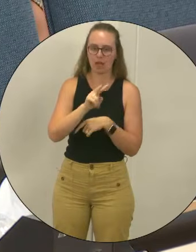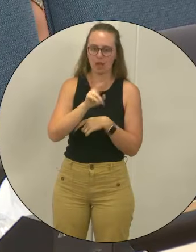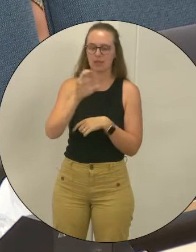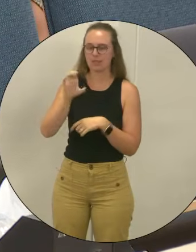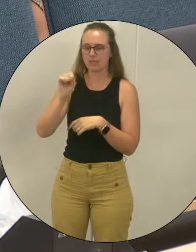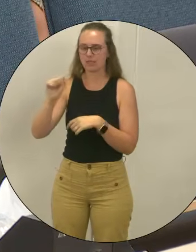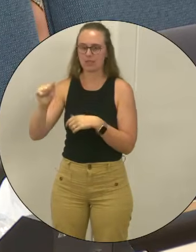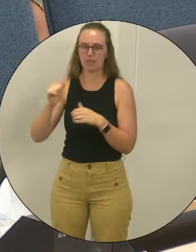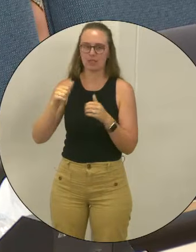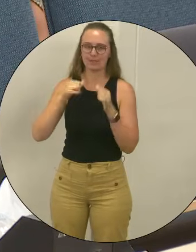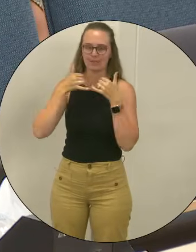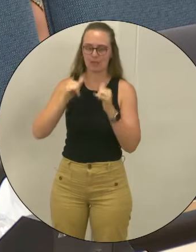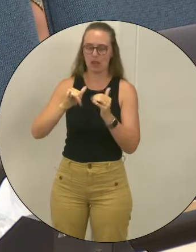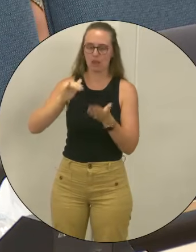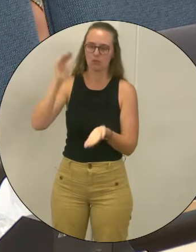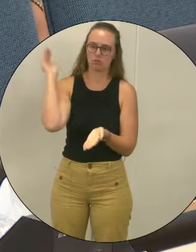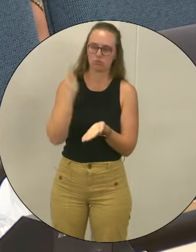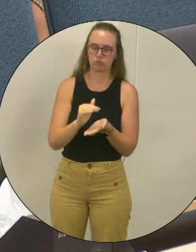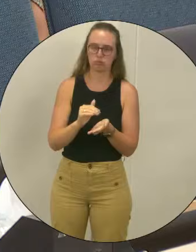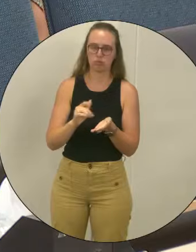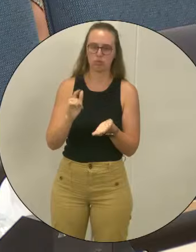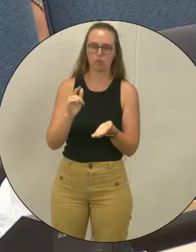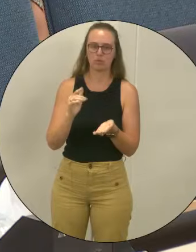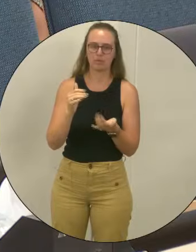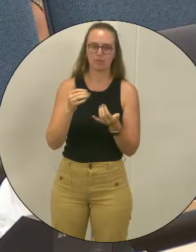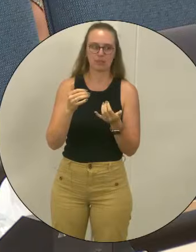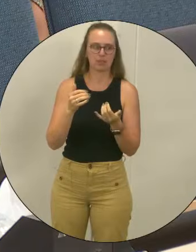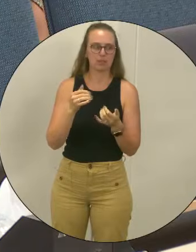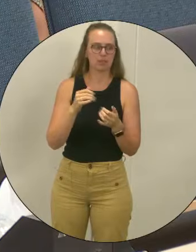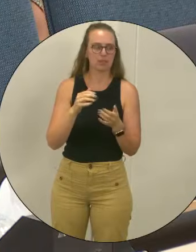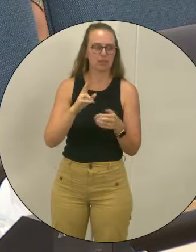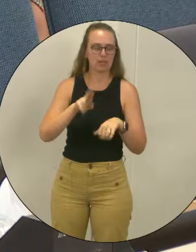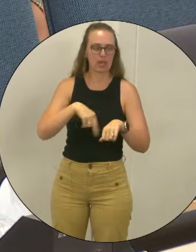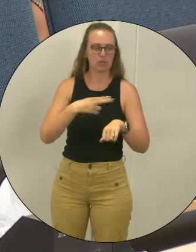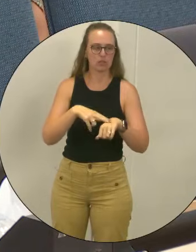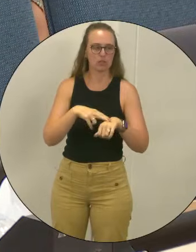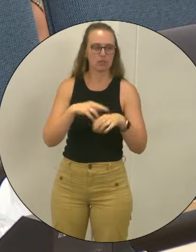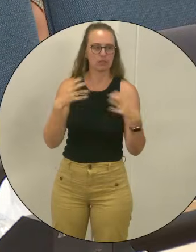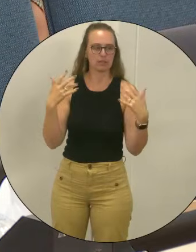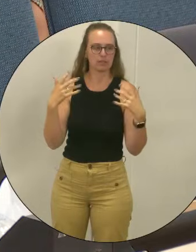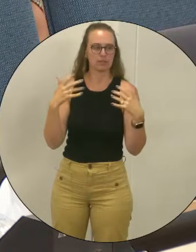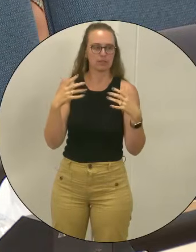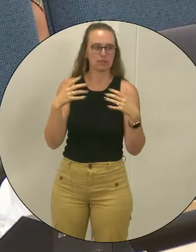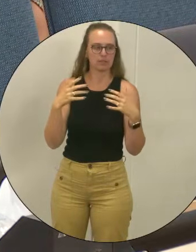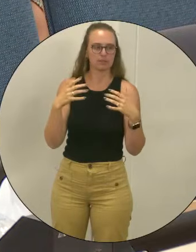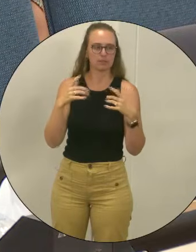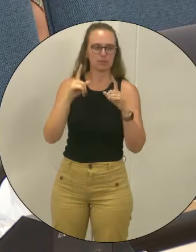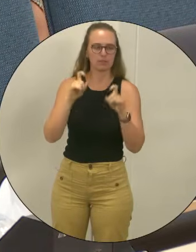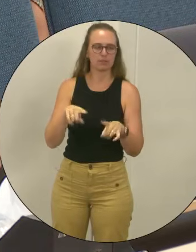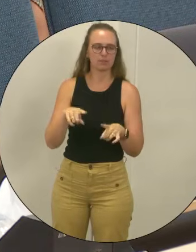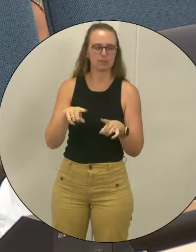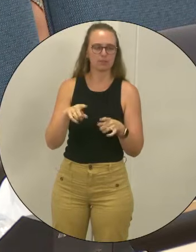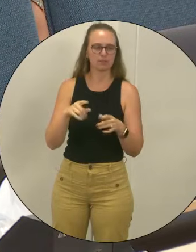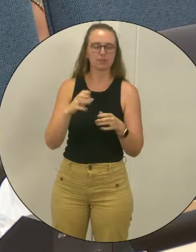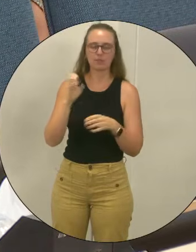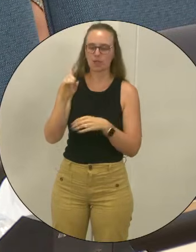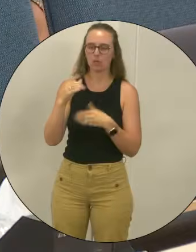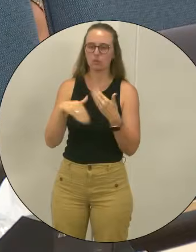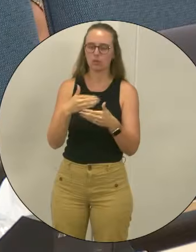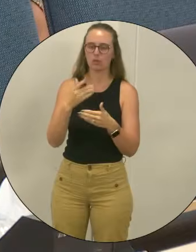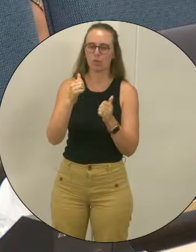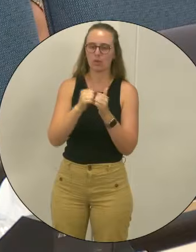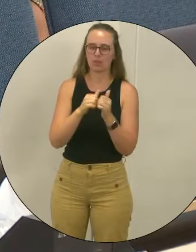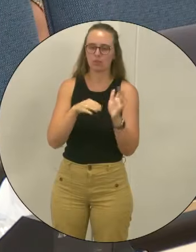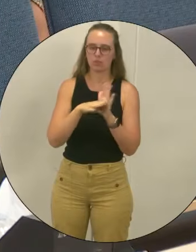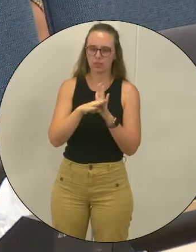near the bottom nationally in key achievement measures such as the National Assessment of Educational Progress, with proficiency